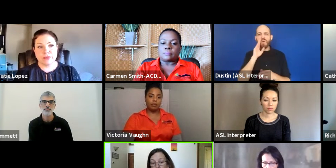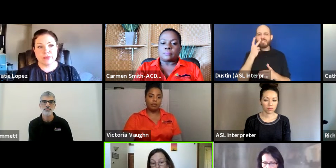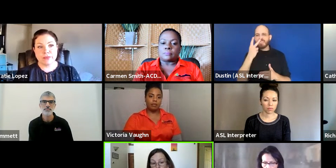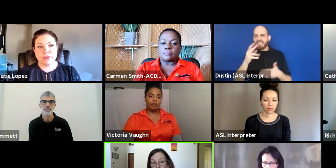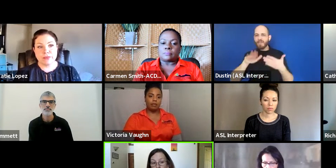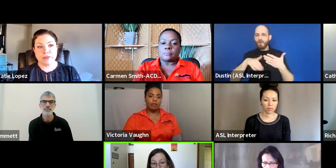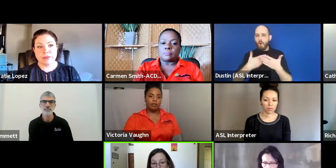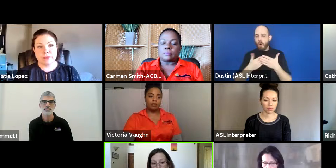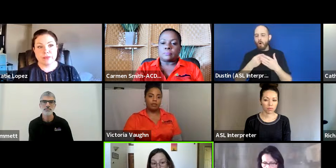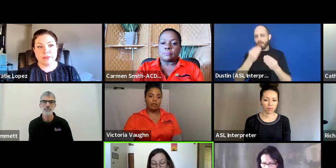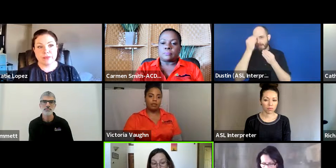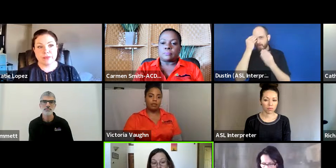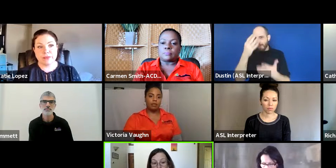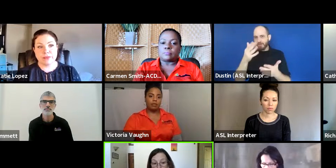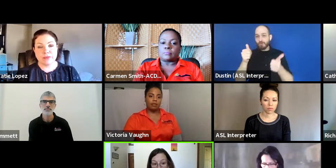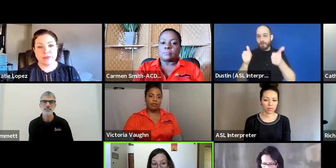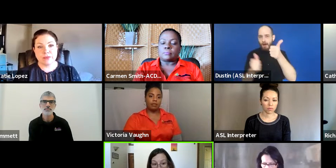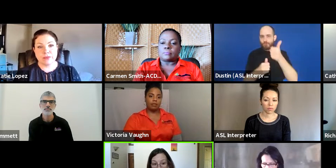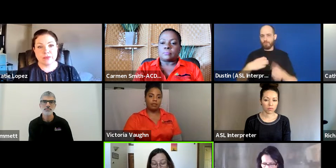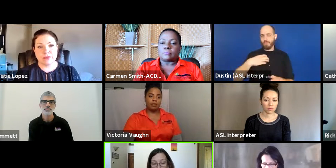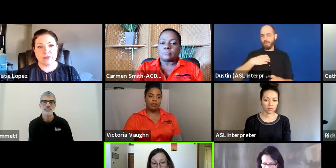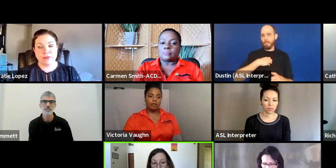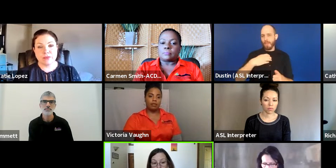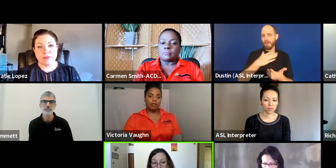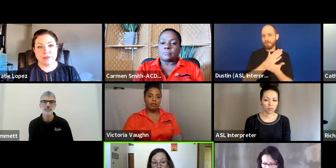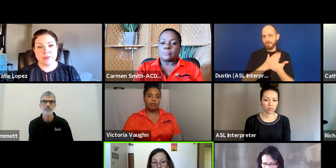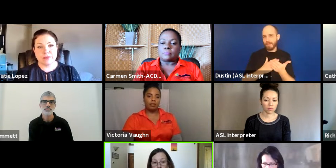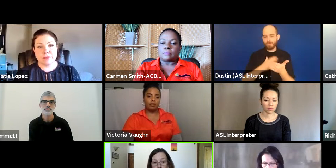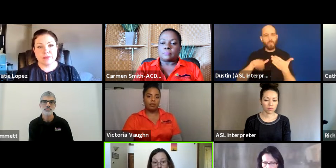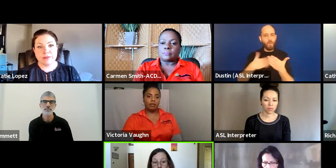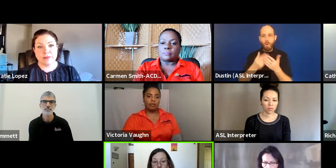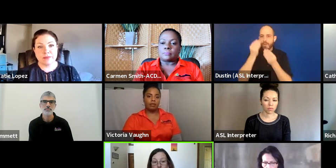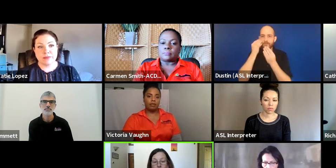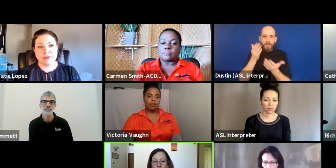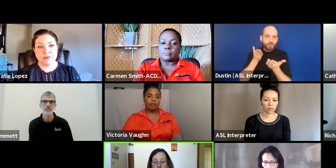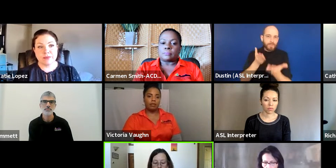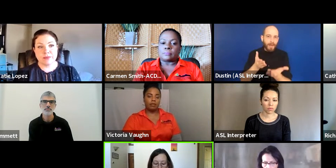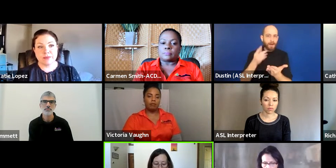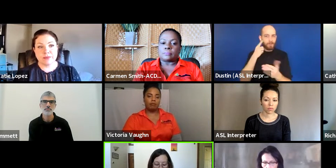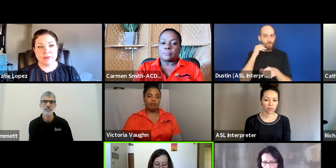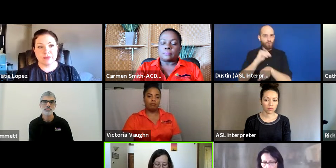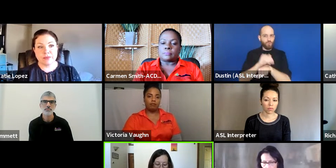complaints. So all of that information is there for our review tonight.